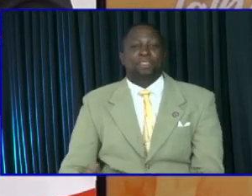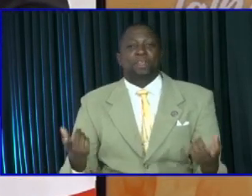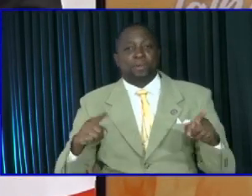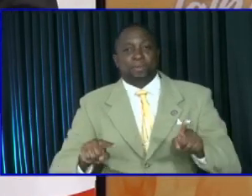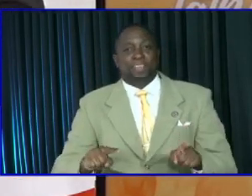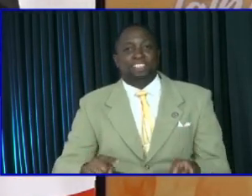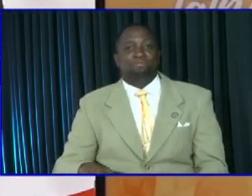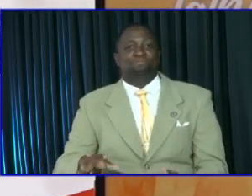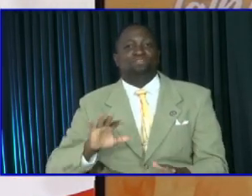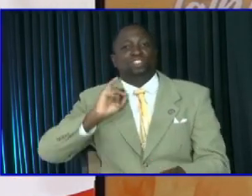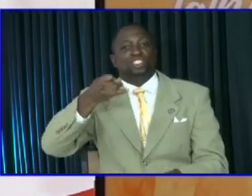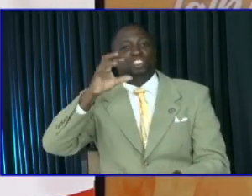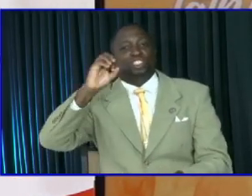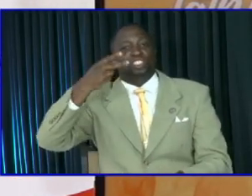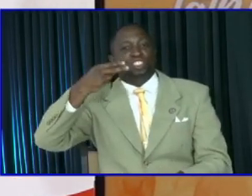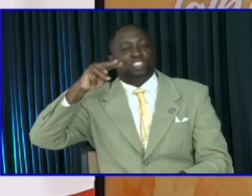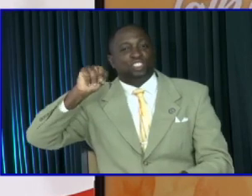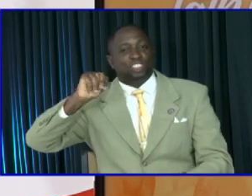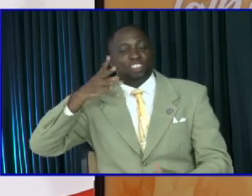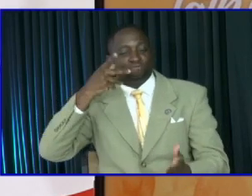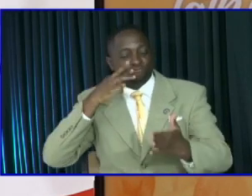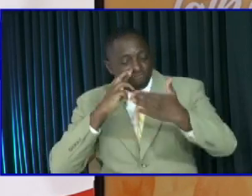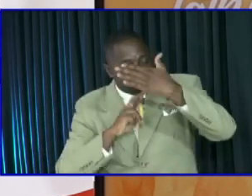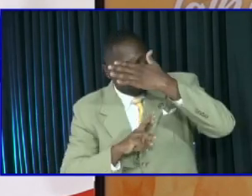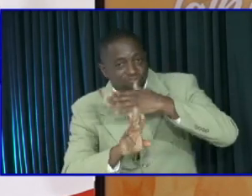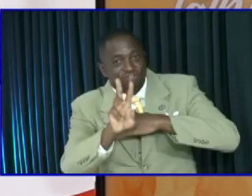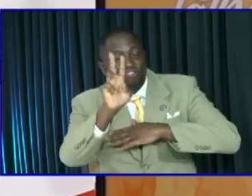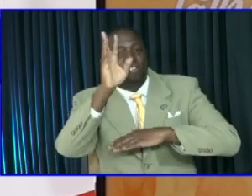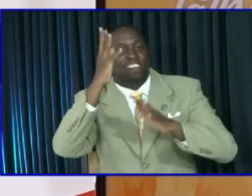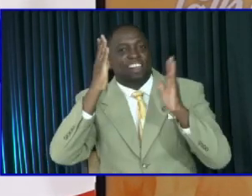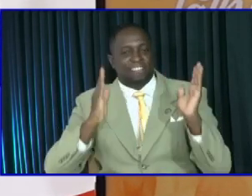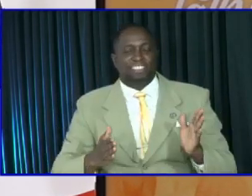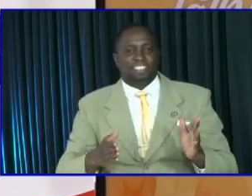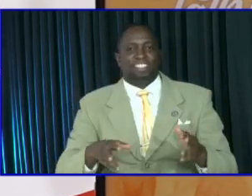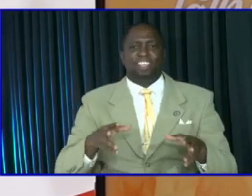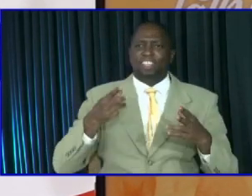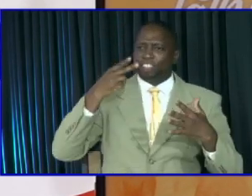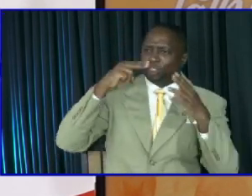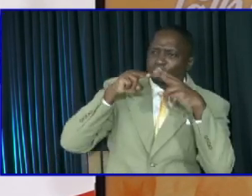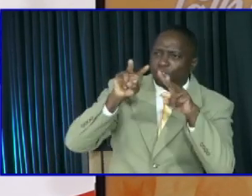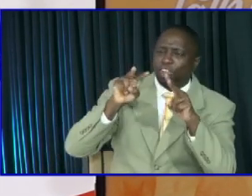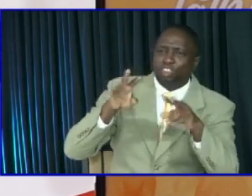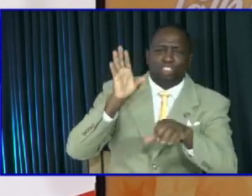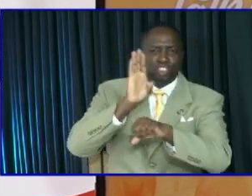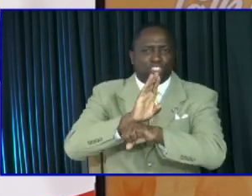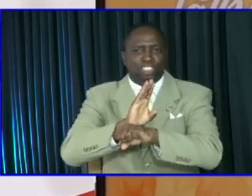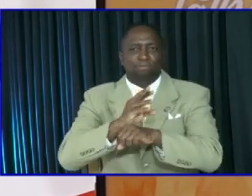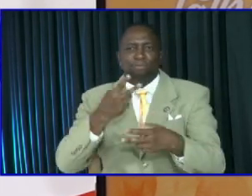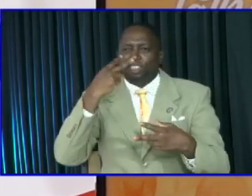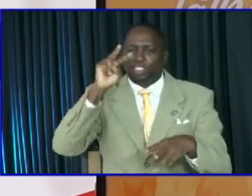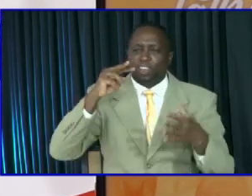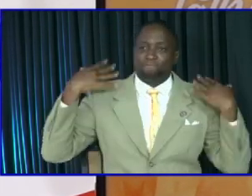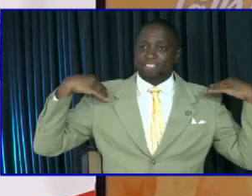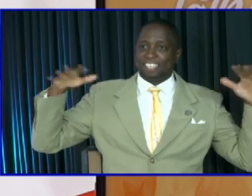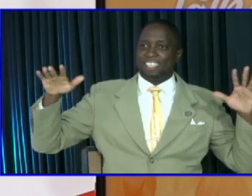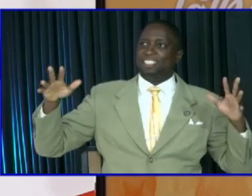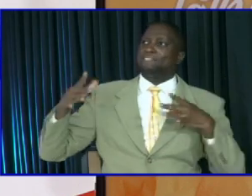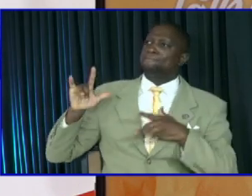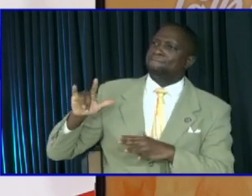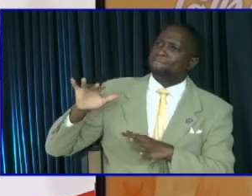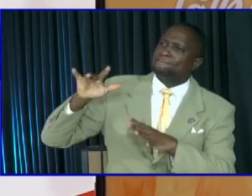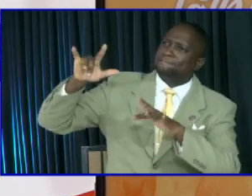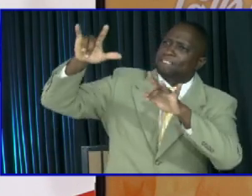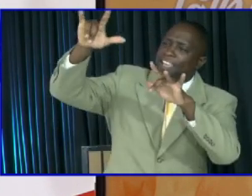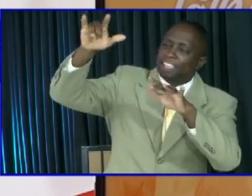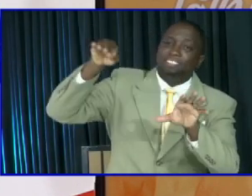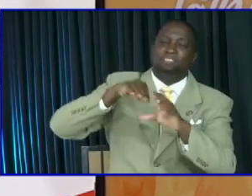John the Revelator saw the end time church, he saw it as an angel flying in the midst of heaven, having the everlasting gospel to preach to